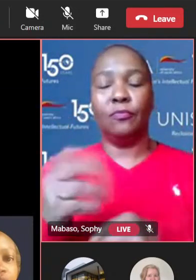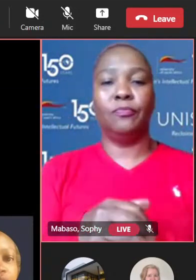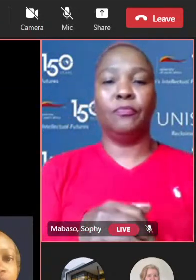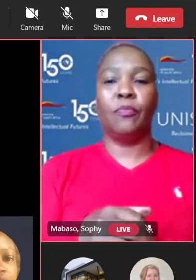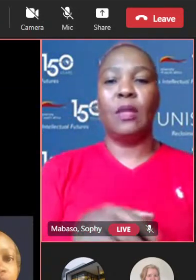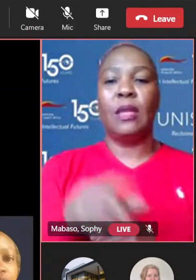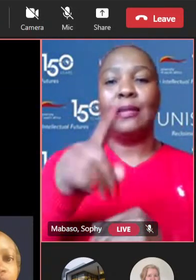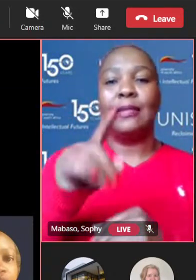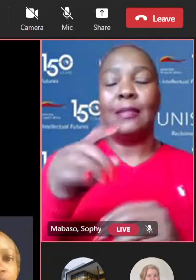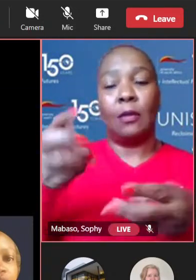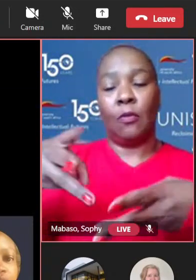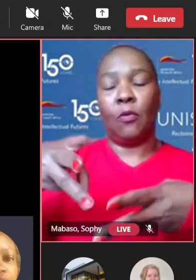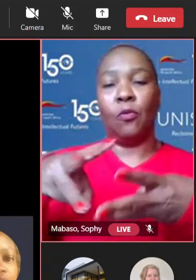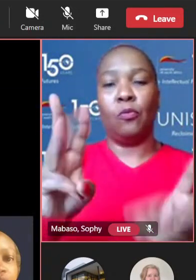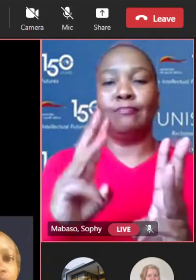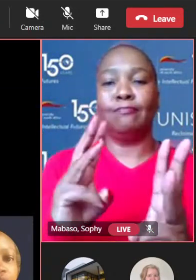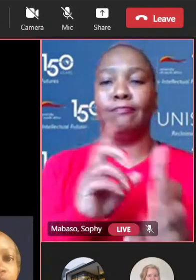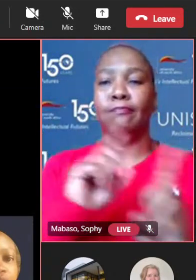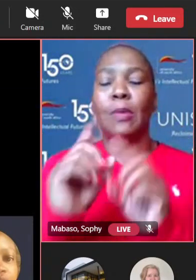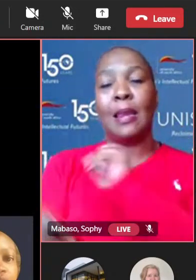of tutoring and happens